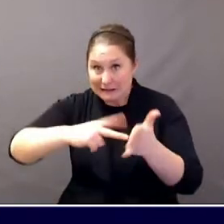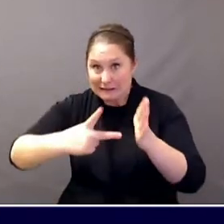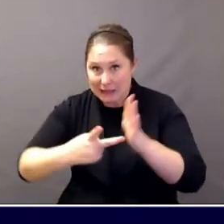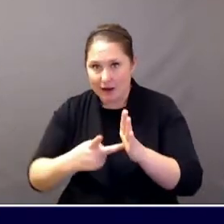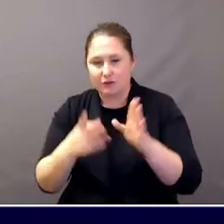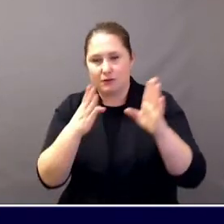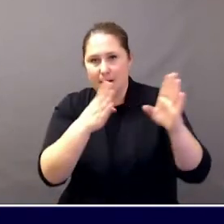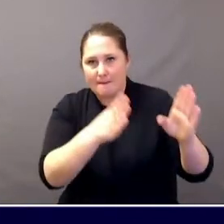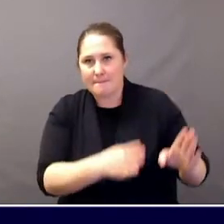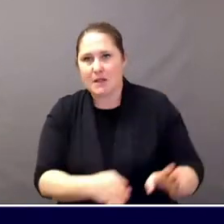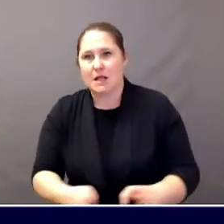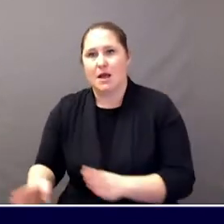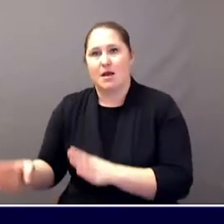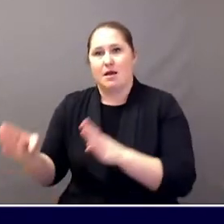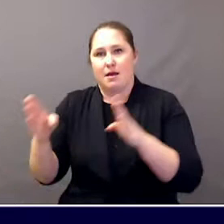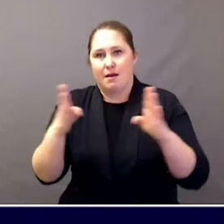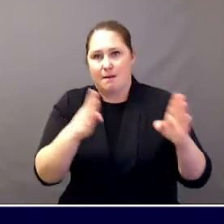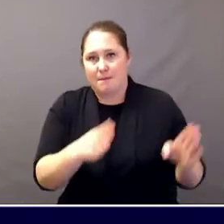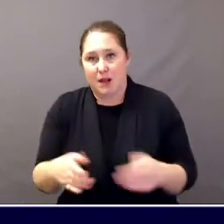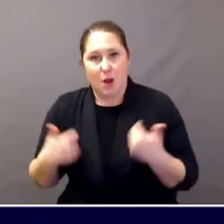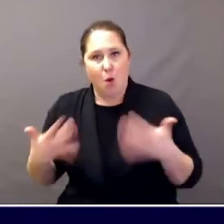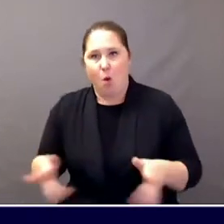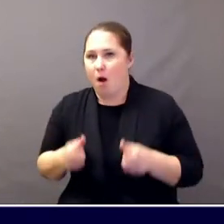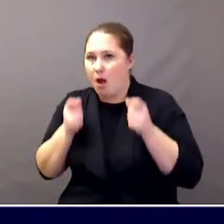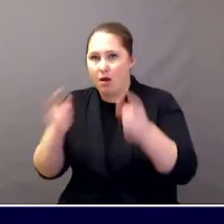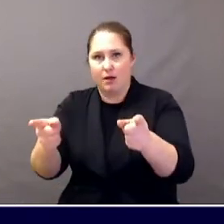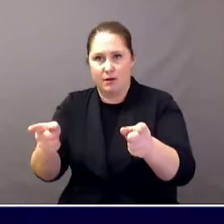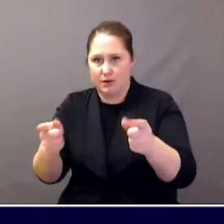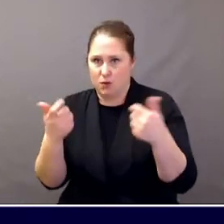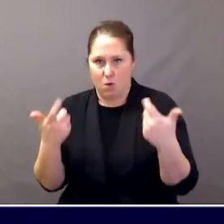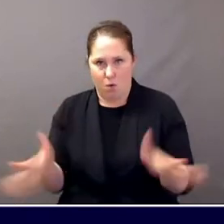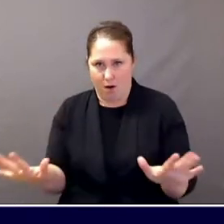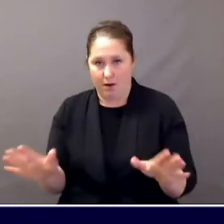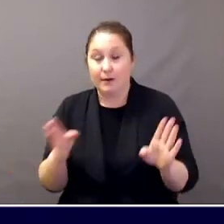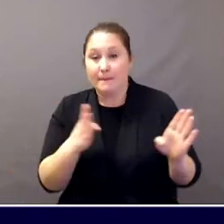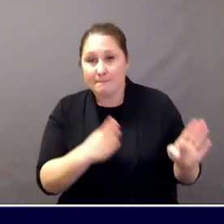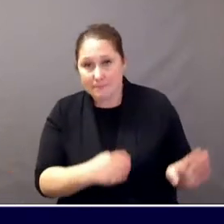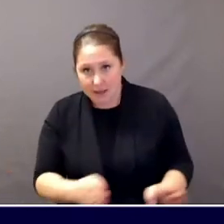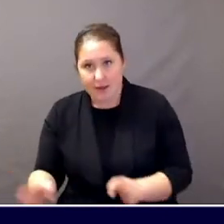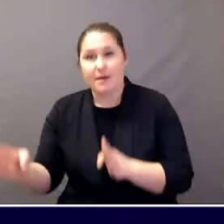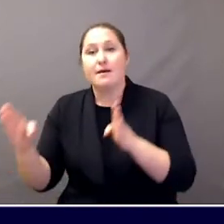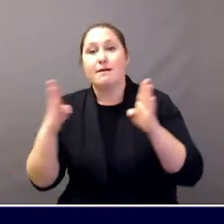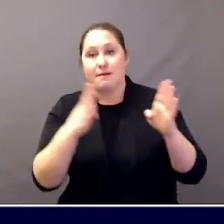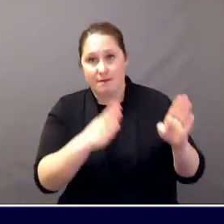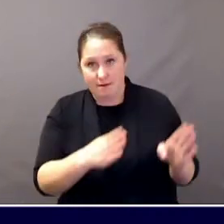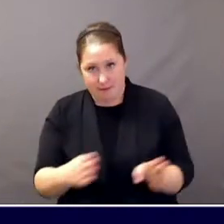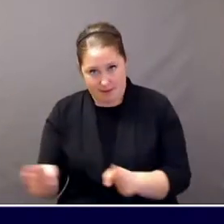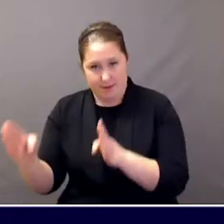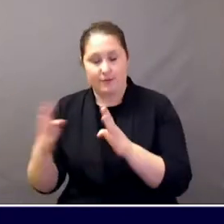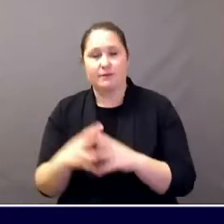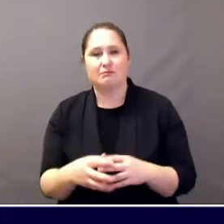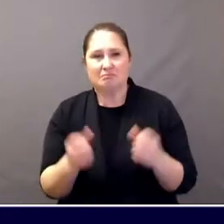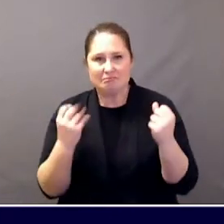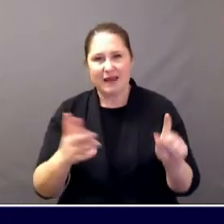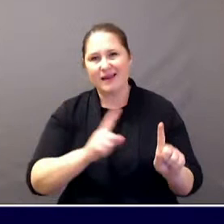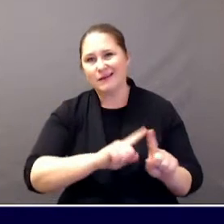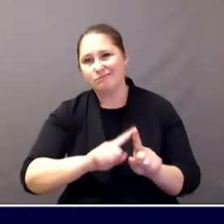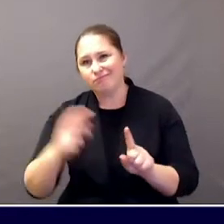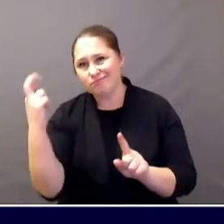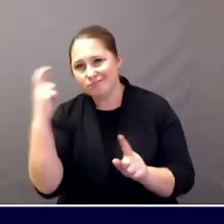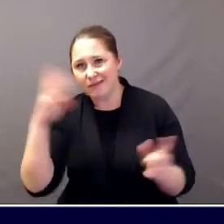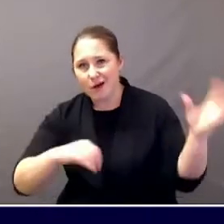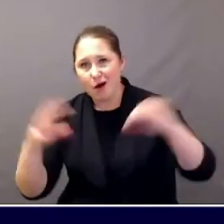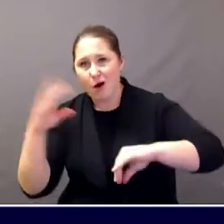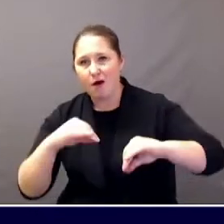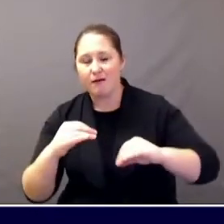emergency officials who have that ground level truth. I won't go into it more, but other than to note that there are a number of considerations and we're trying to balance